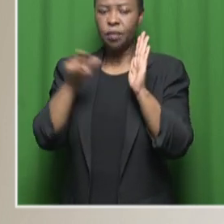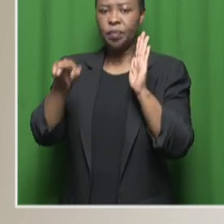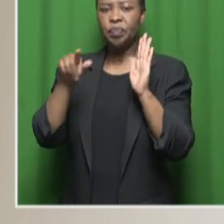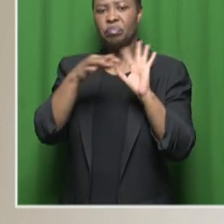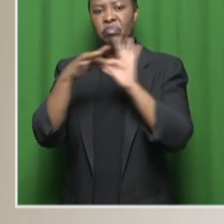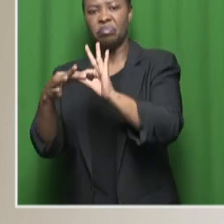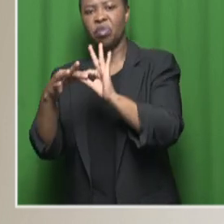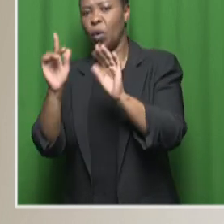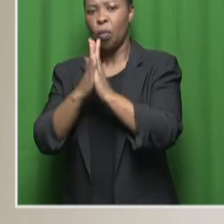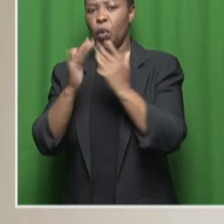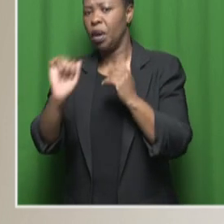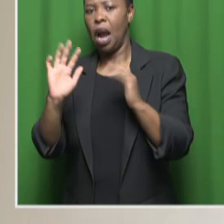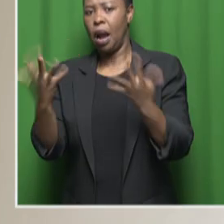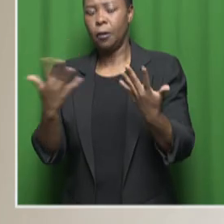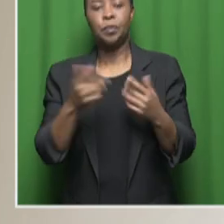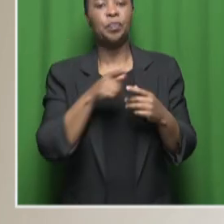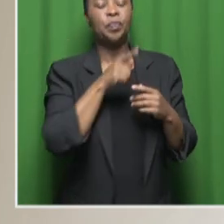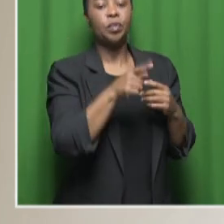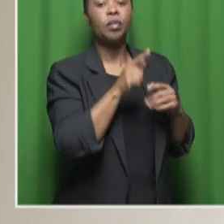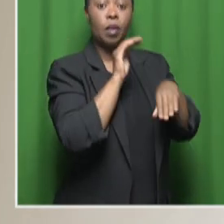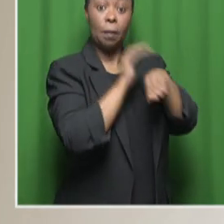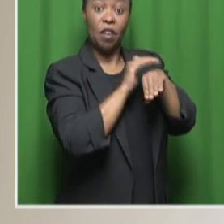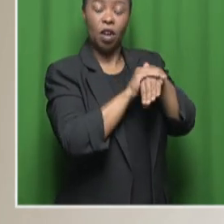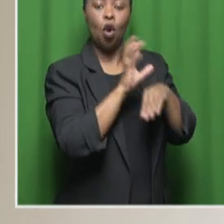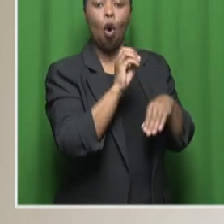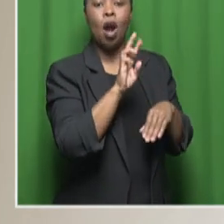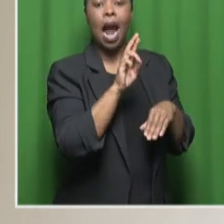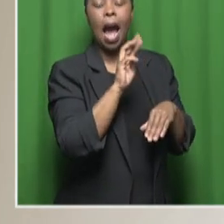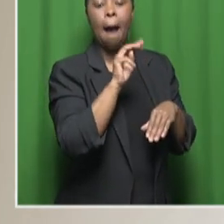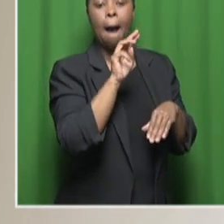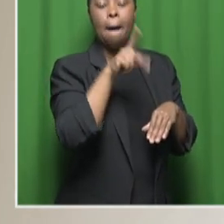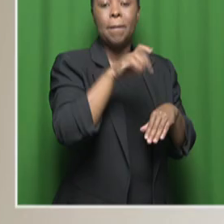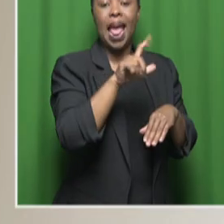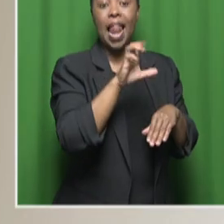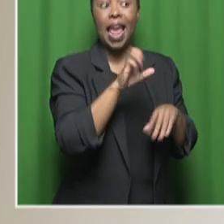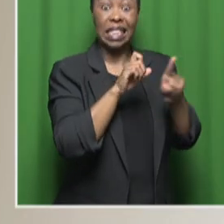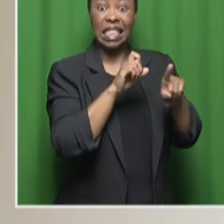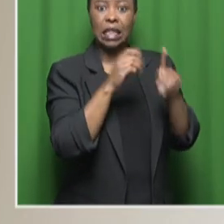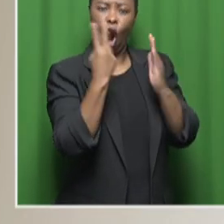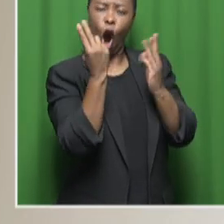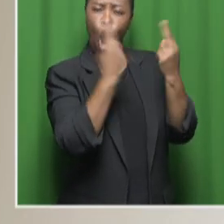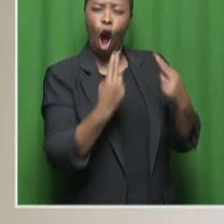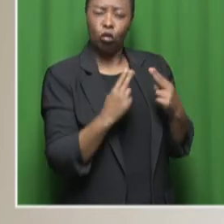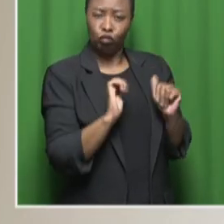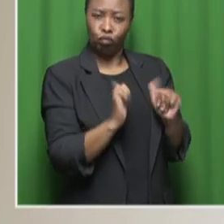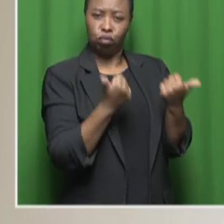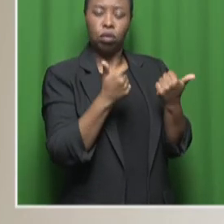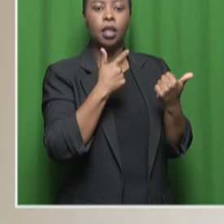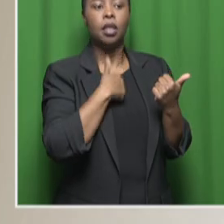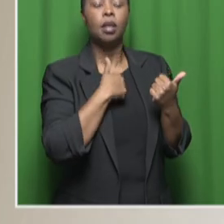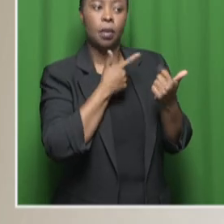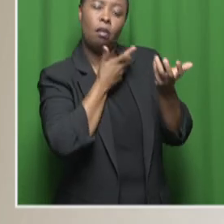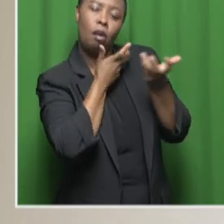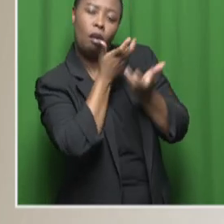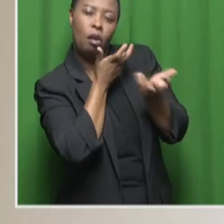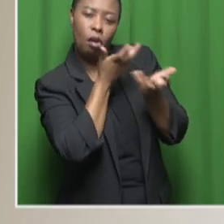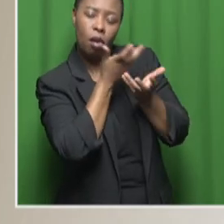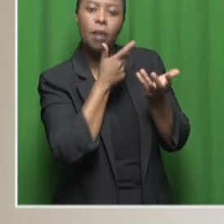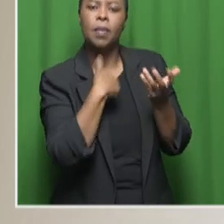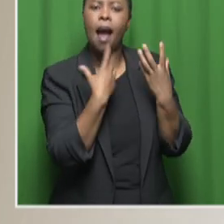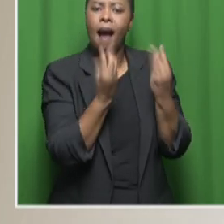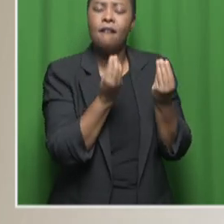so the artwork was designed by a good friend of mine, Orapeleng, who is a fine artist. Yeah. And I had conversations with him about this book to say, I've got this